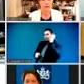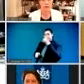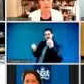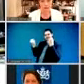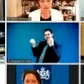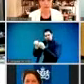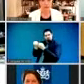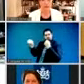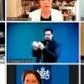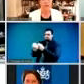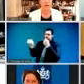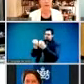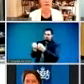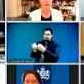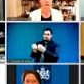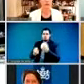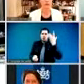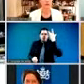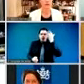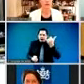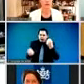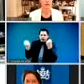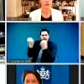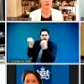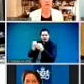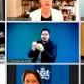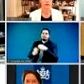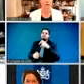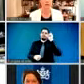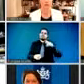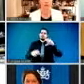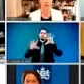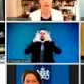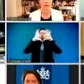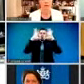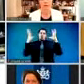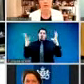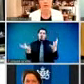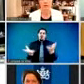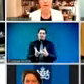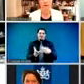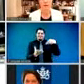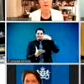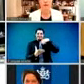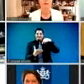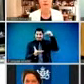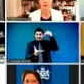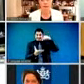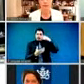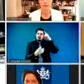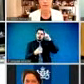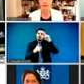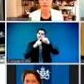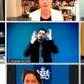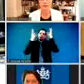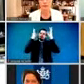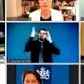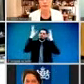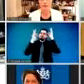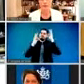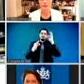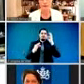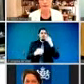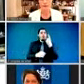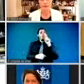And until then, and while we're working to do that major social change work that Nina mentioned, we need to also be providing tools and resources